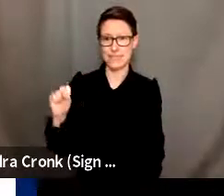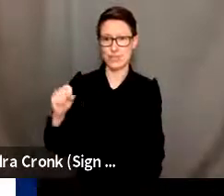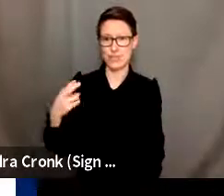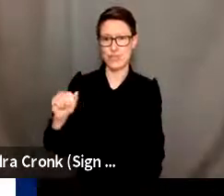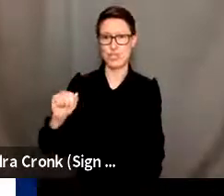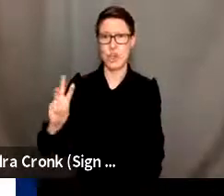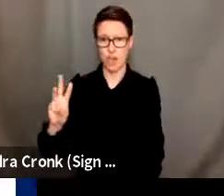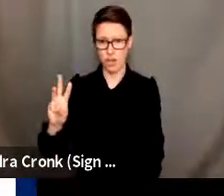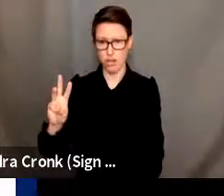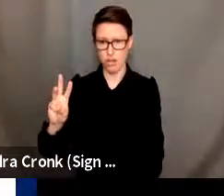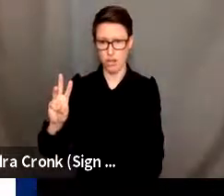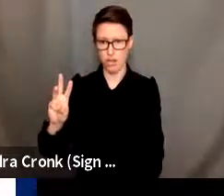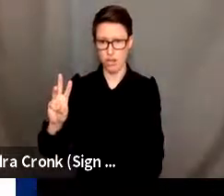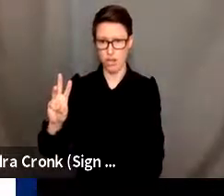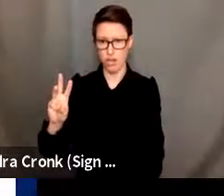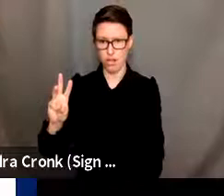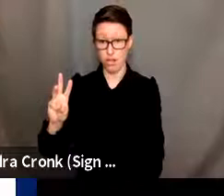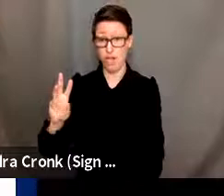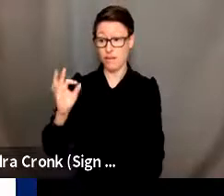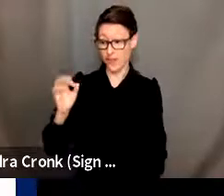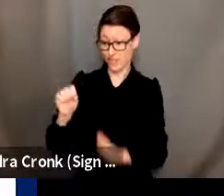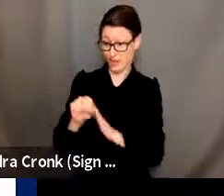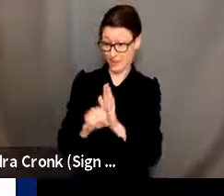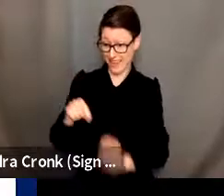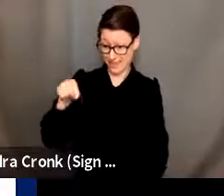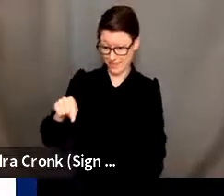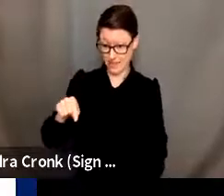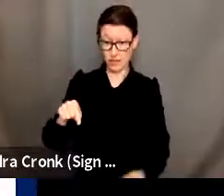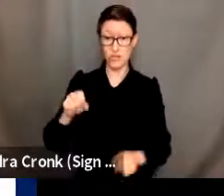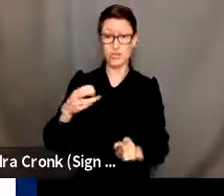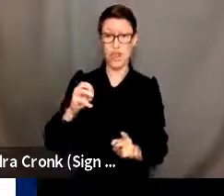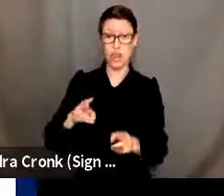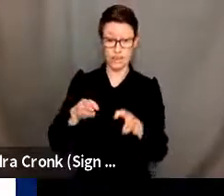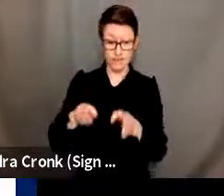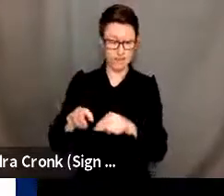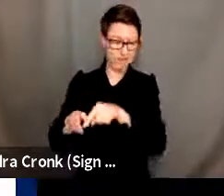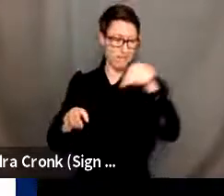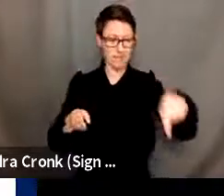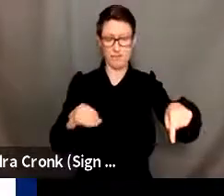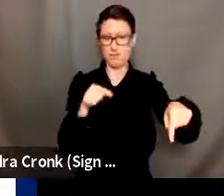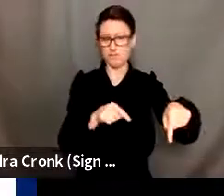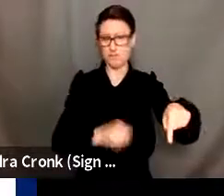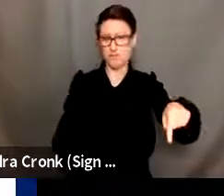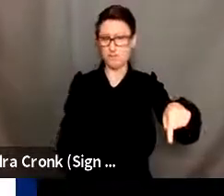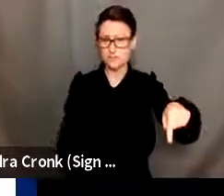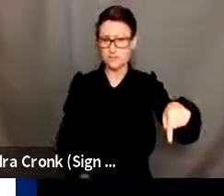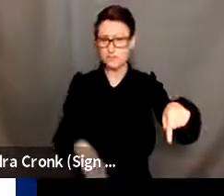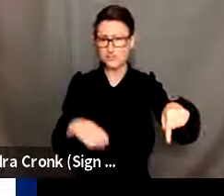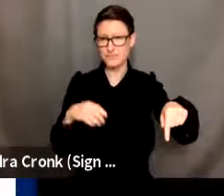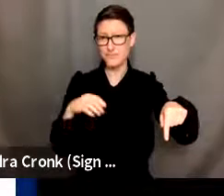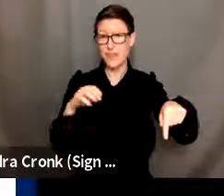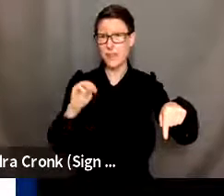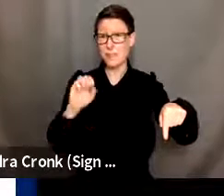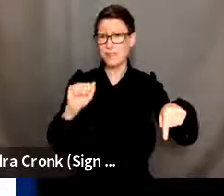street from Fresno State, 1 block west of Maple. We have